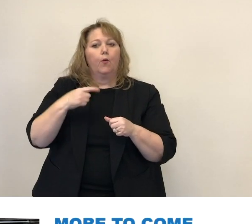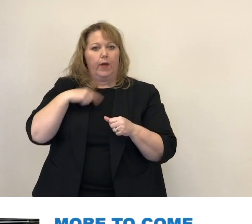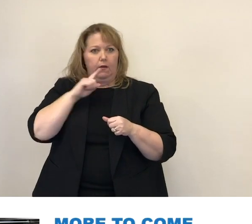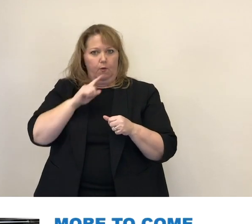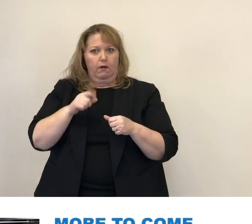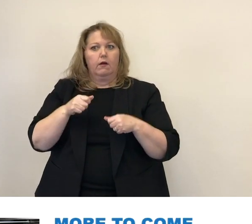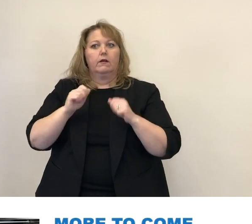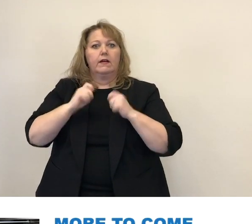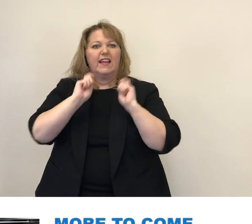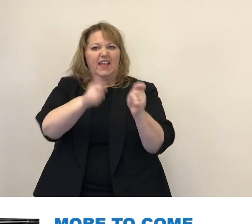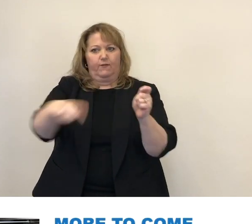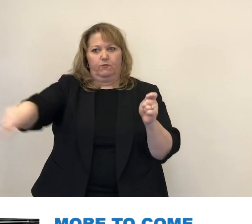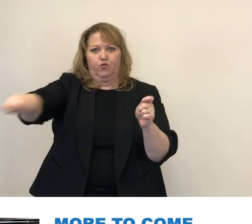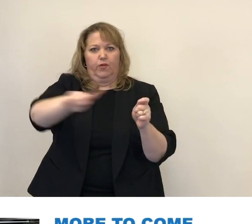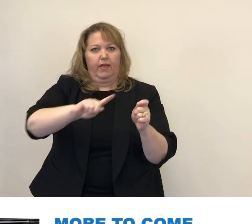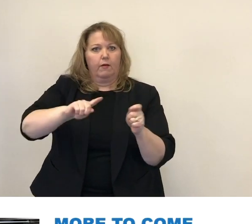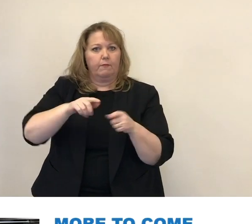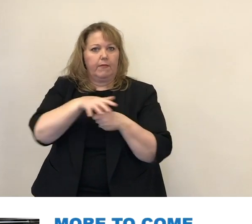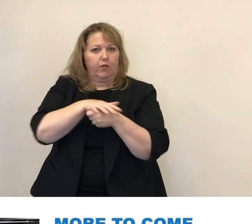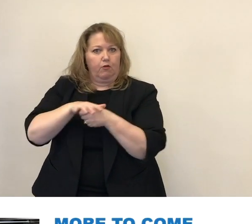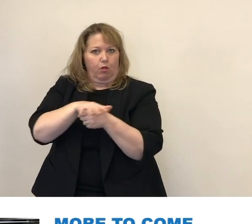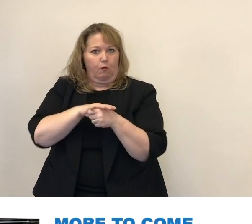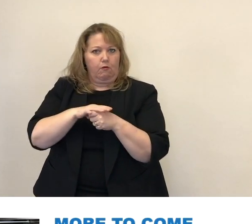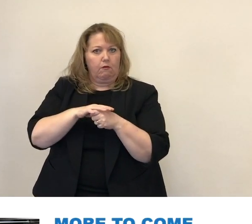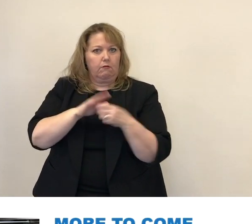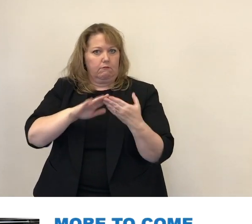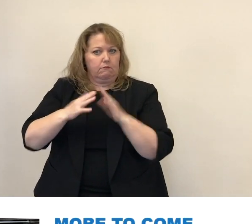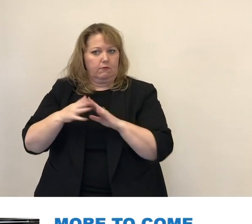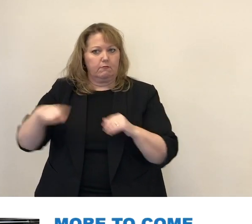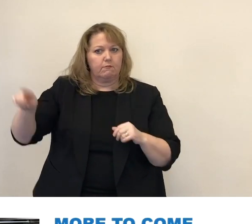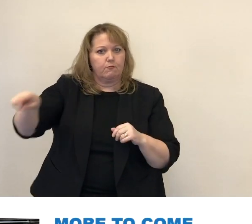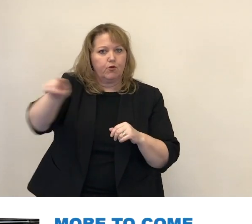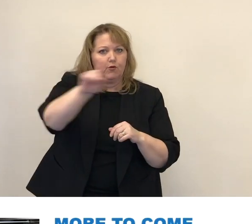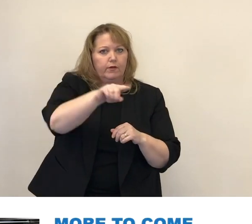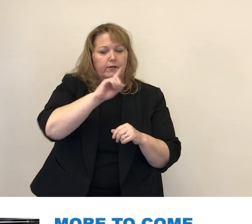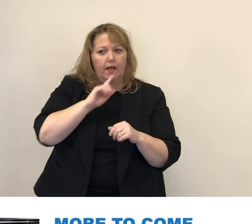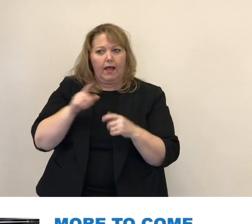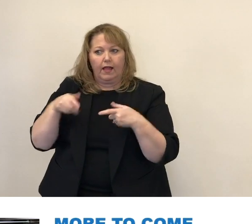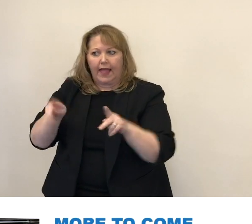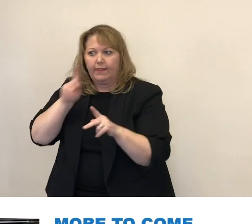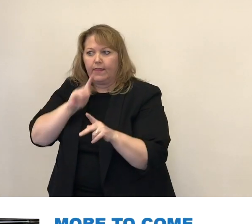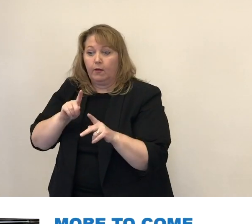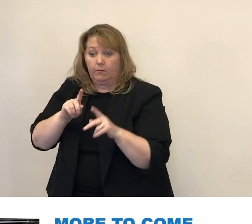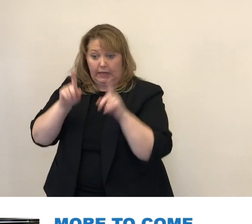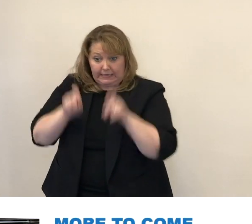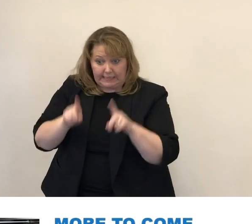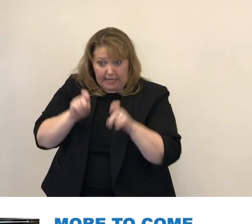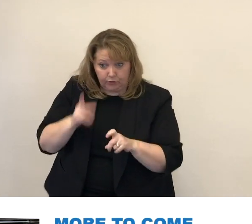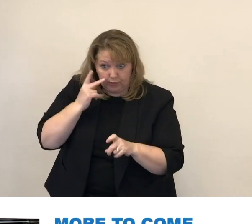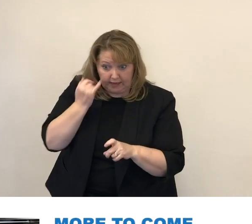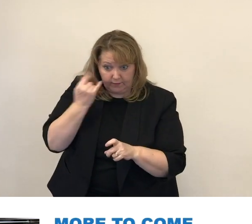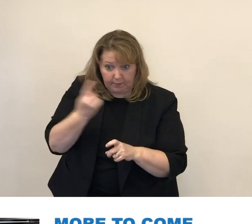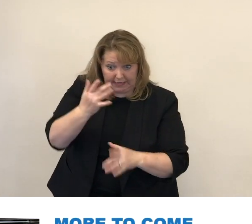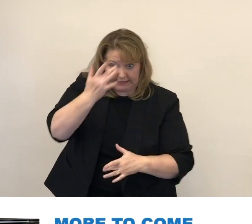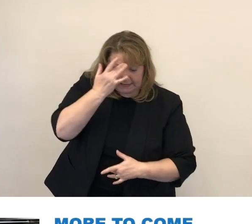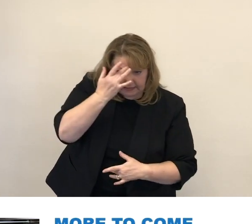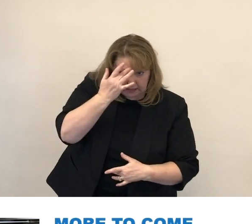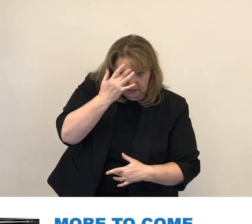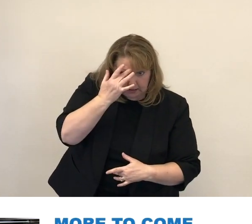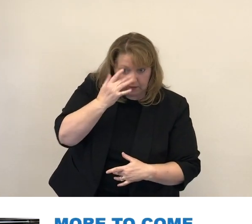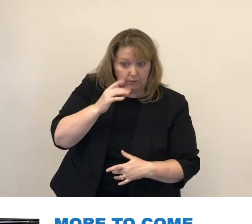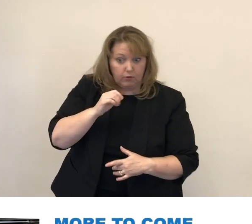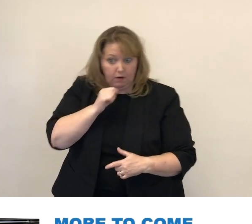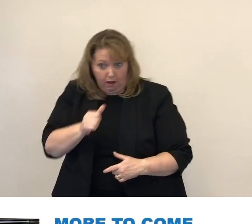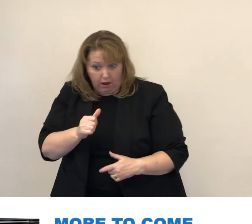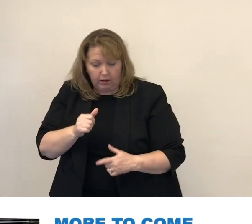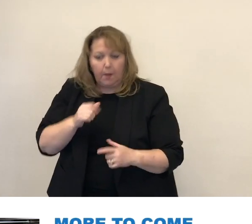concentrate more on the public health and intelligence gathering testing rather than the medical side of testing. And then lastly, another weapon